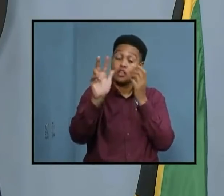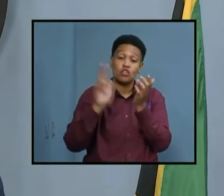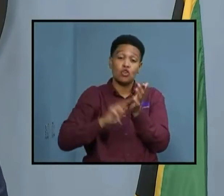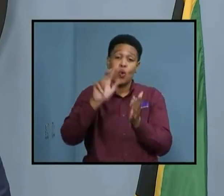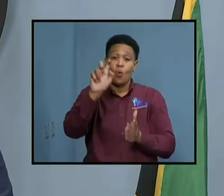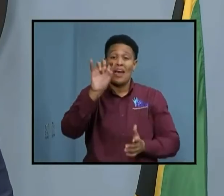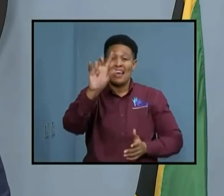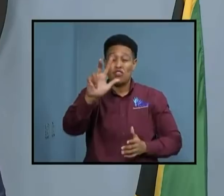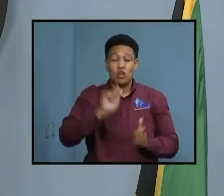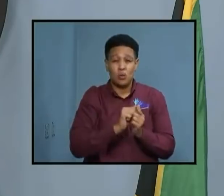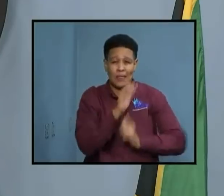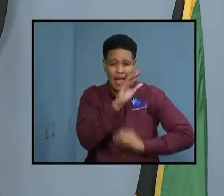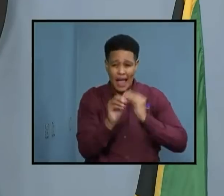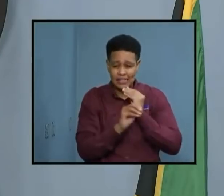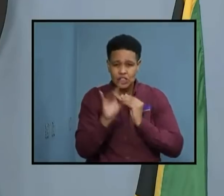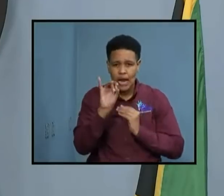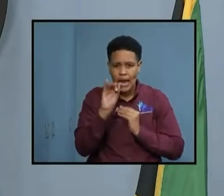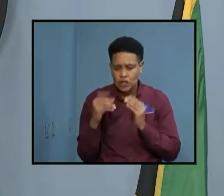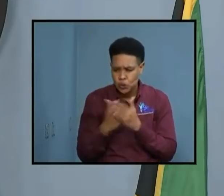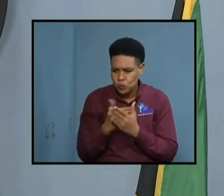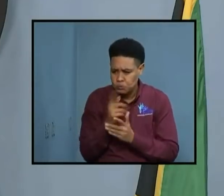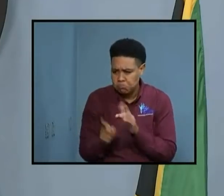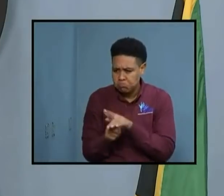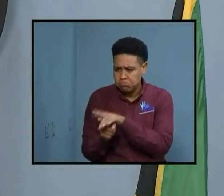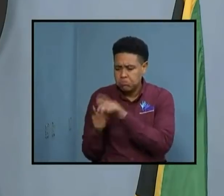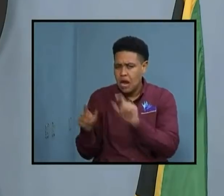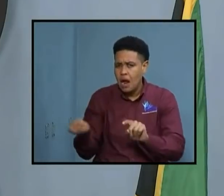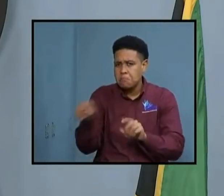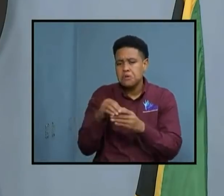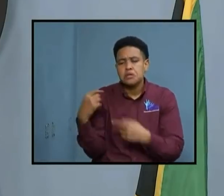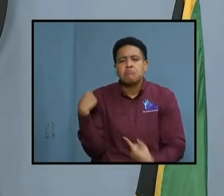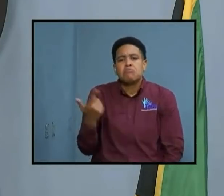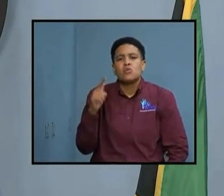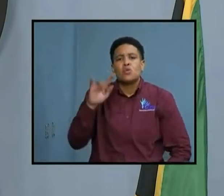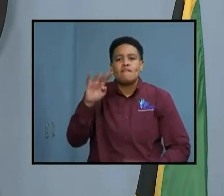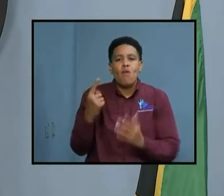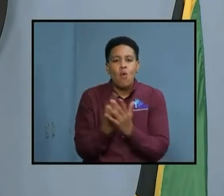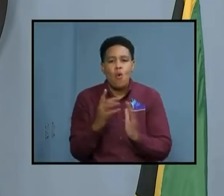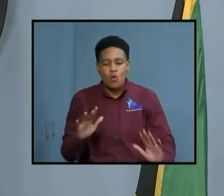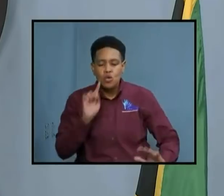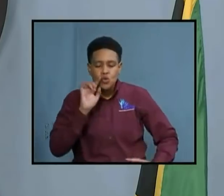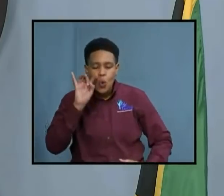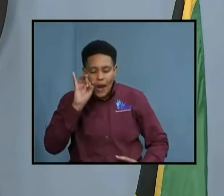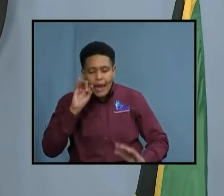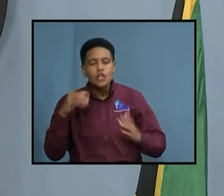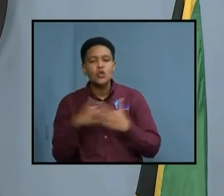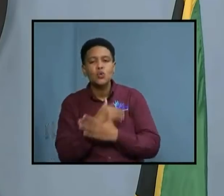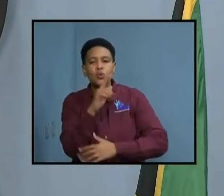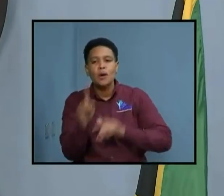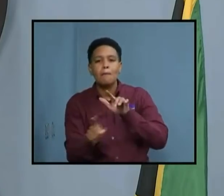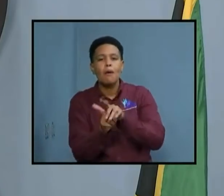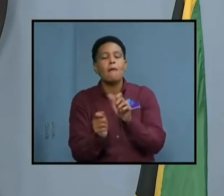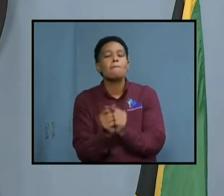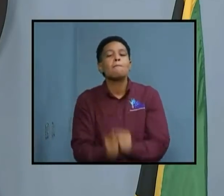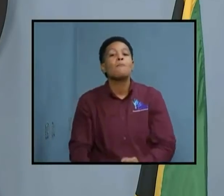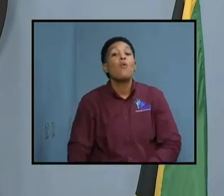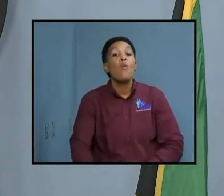an additional 80 new cases in the past 24 hours. So that's 80 cases and